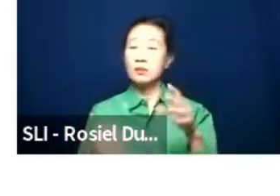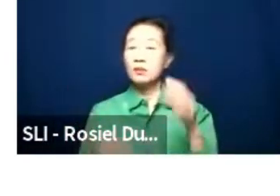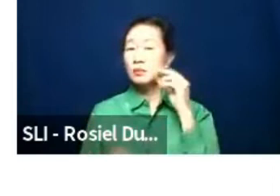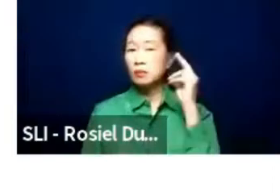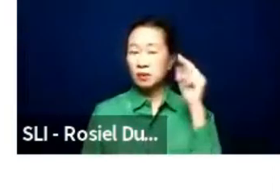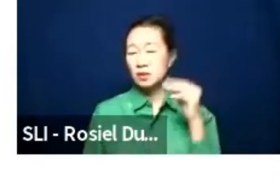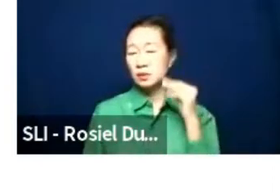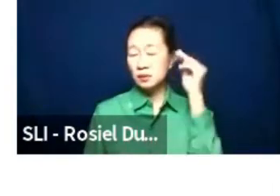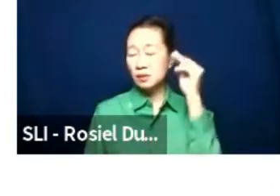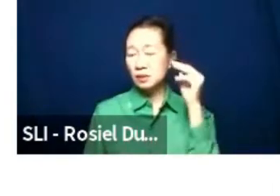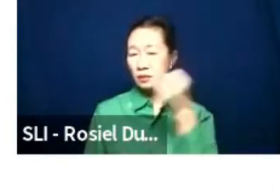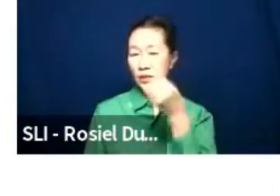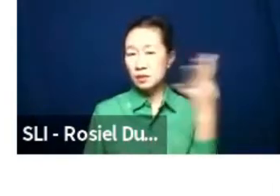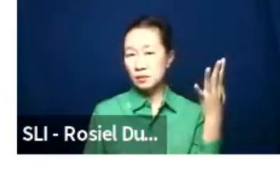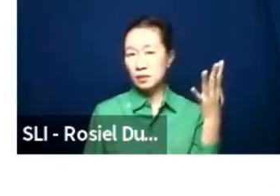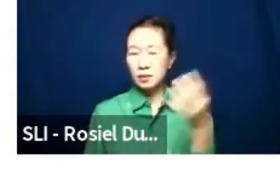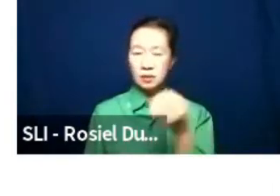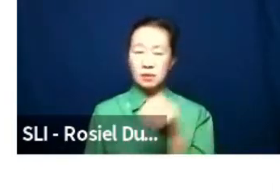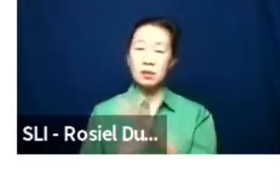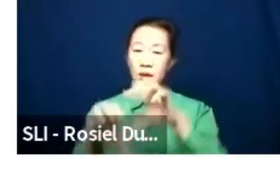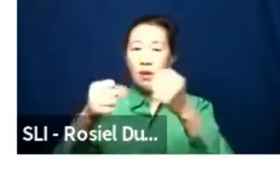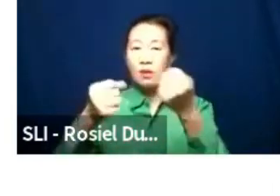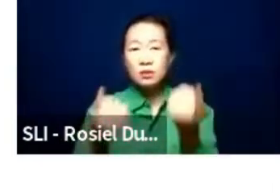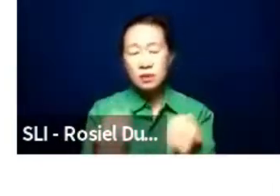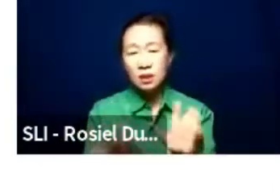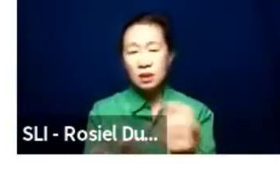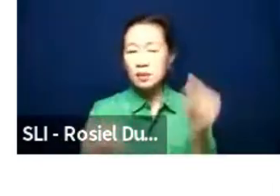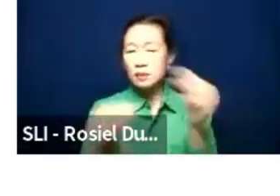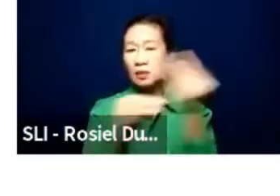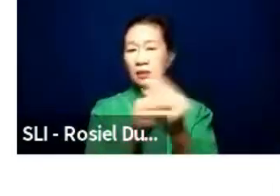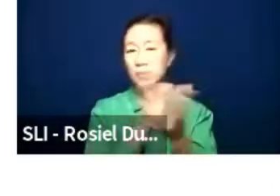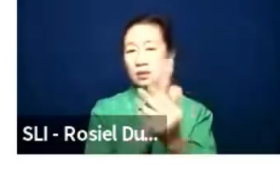skills, no, categorization, and all these